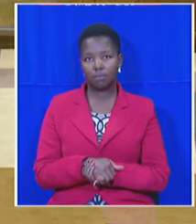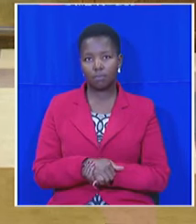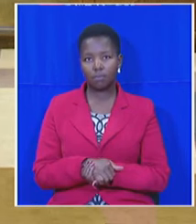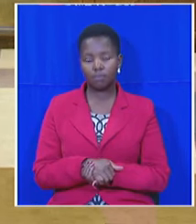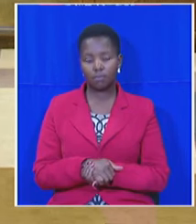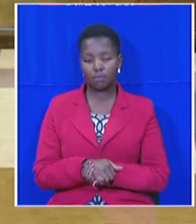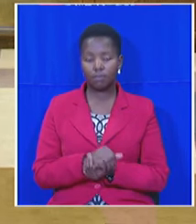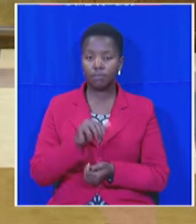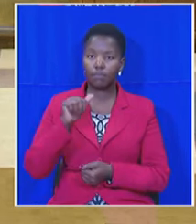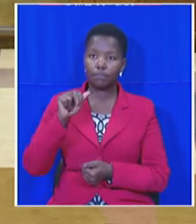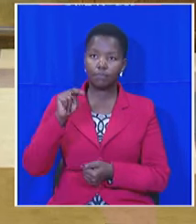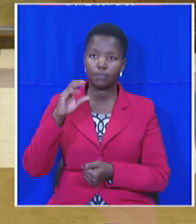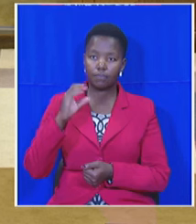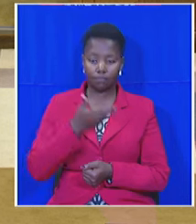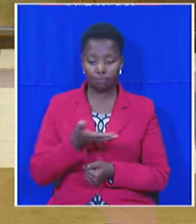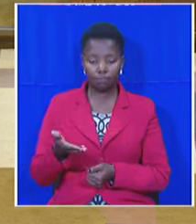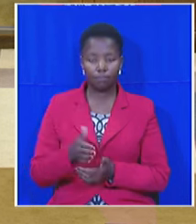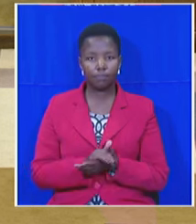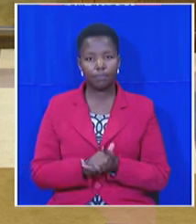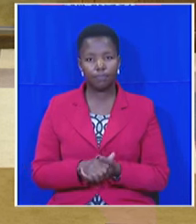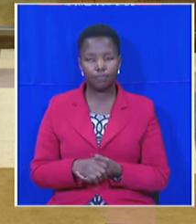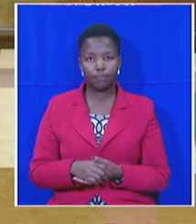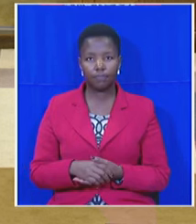very much. The ANC.